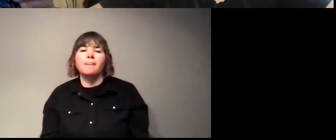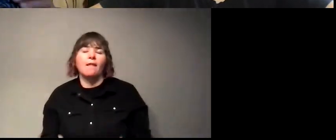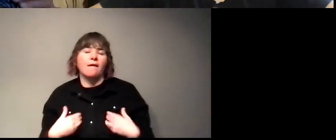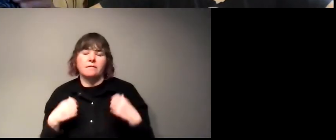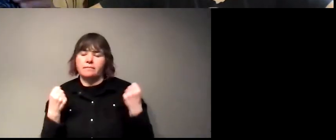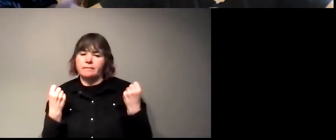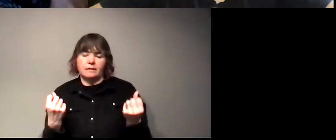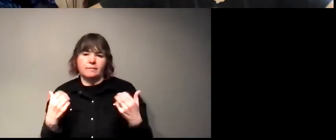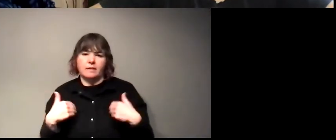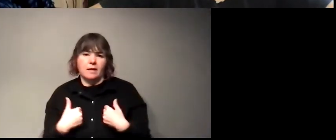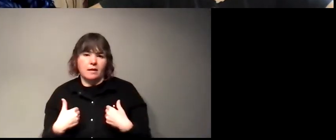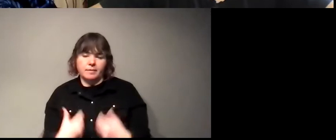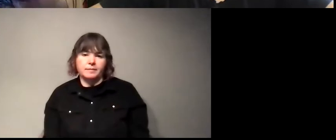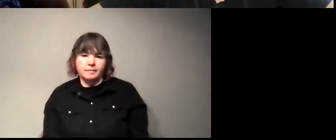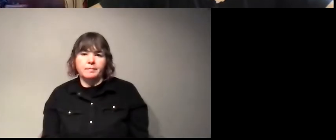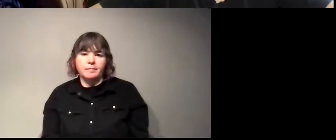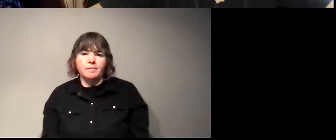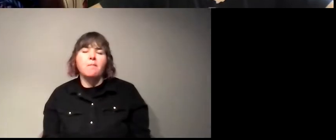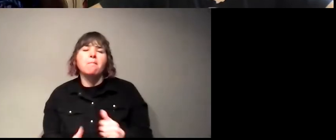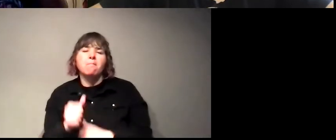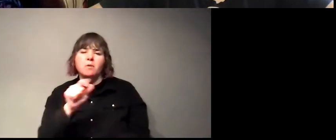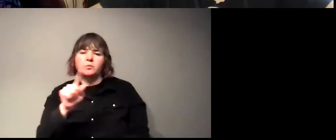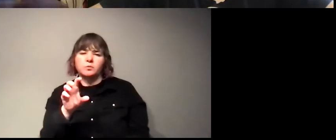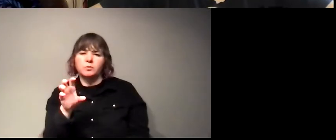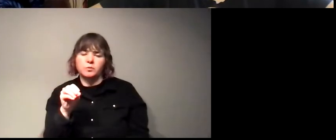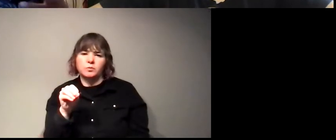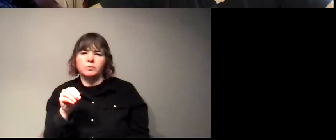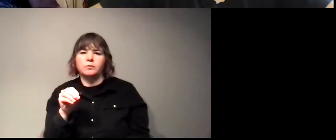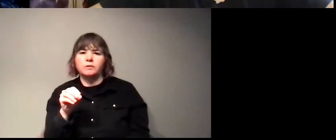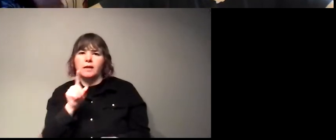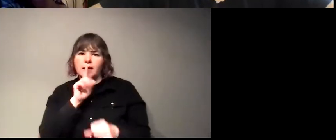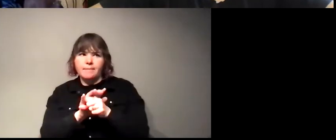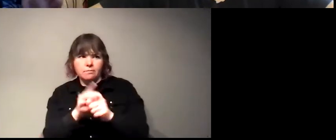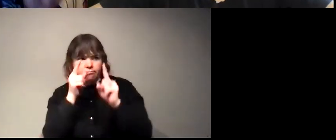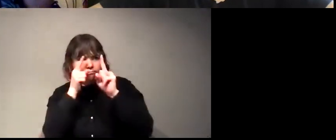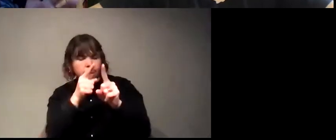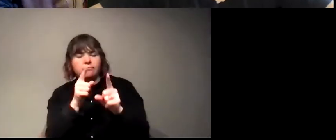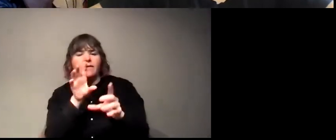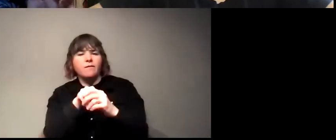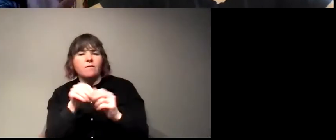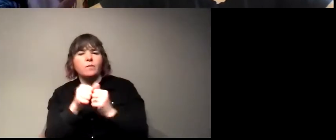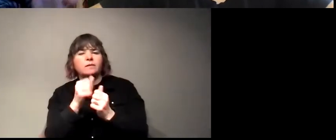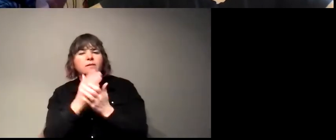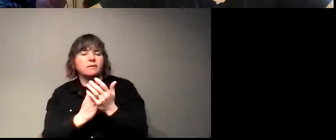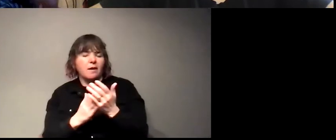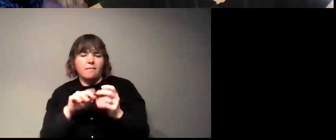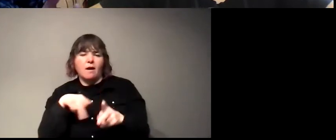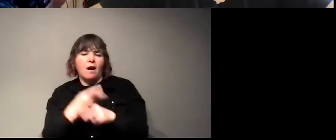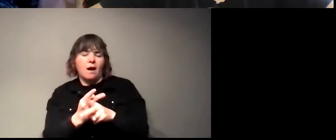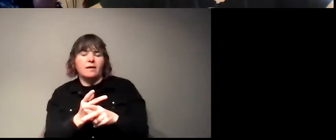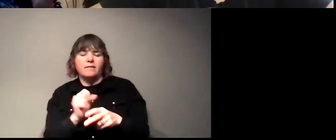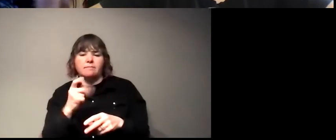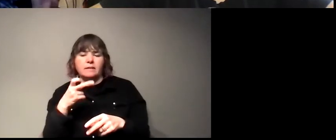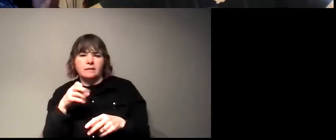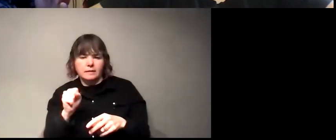animals, and most zoos that are committed to the mission are participating in some way or another with these